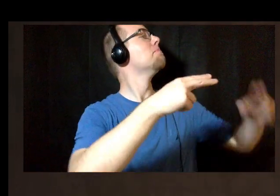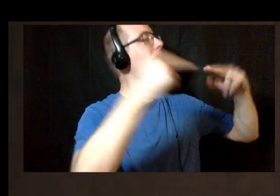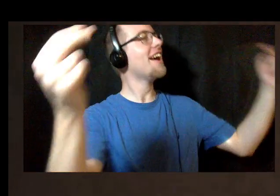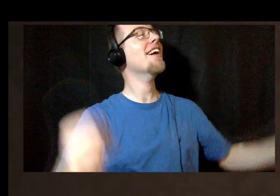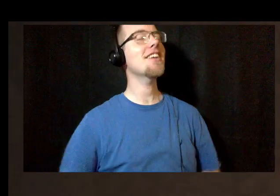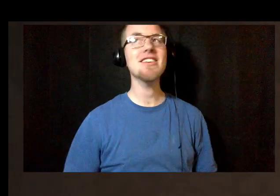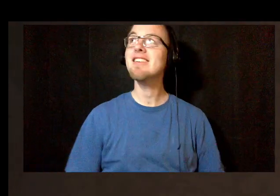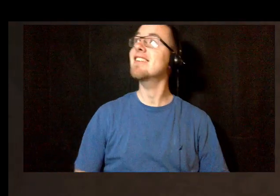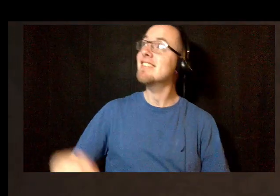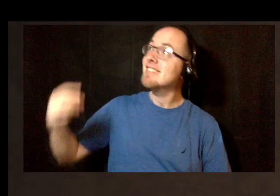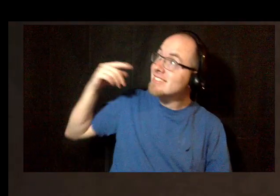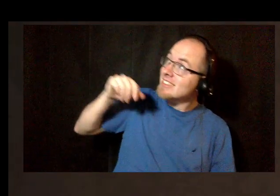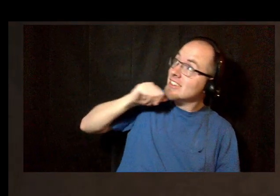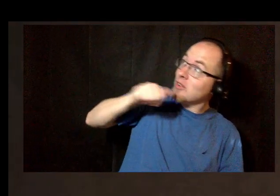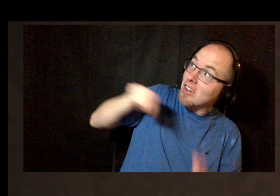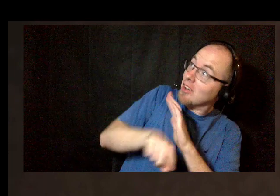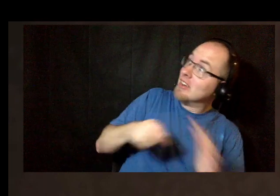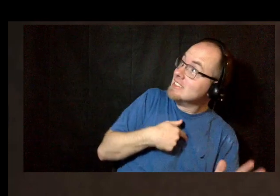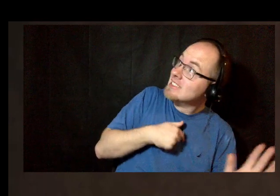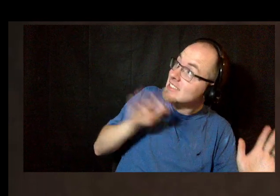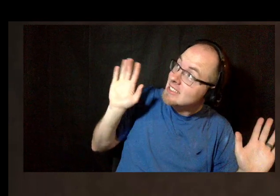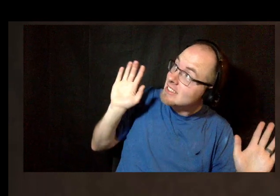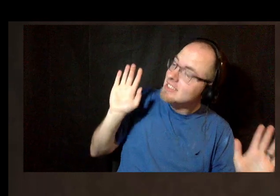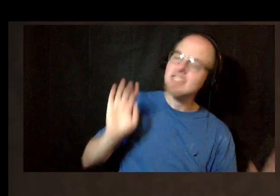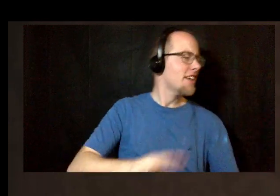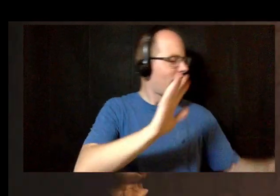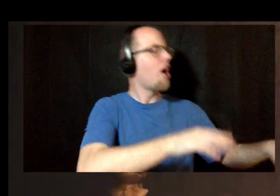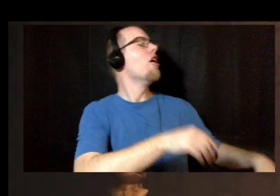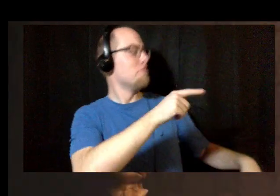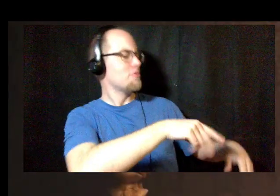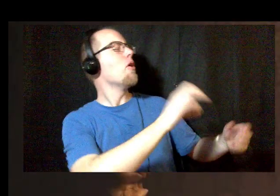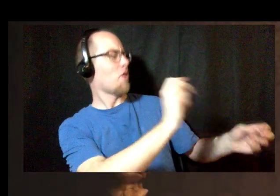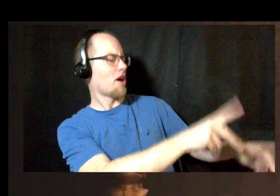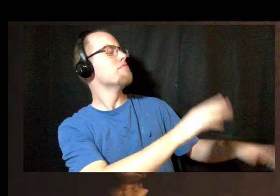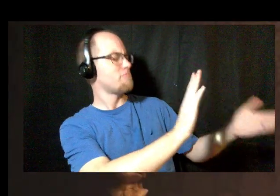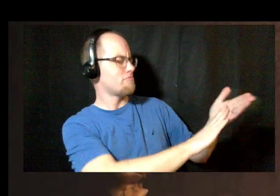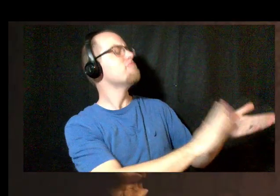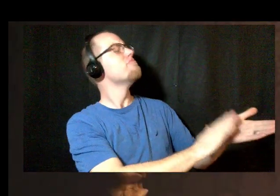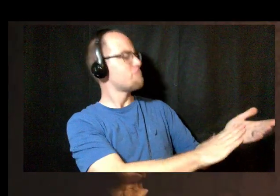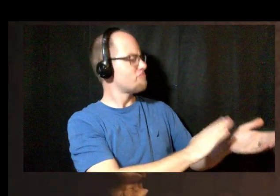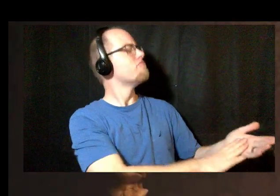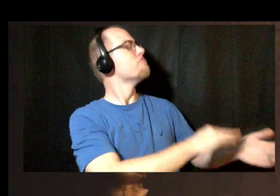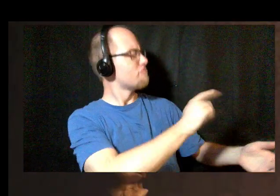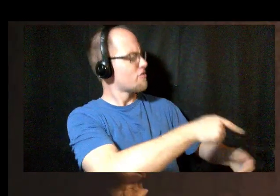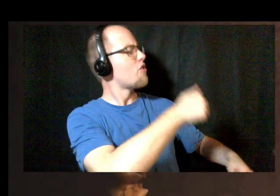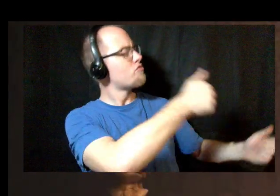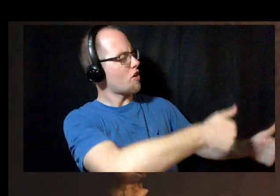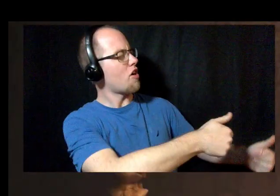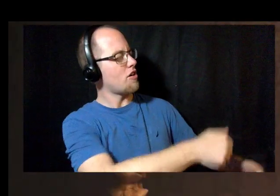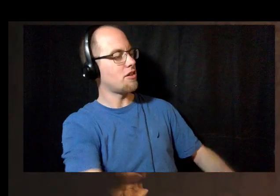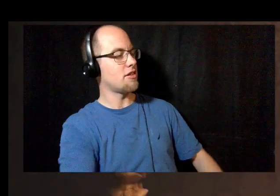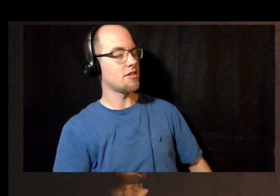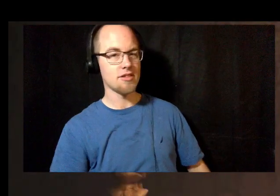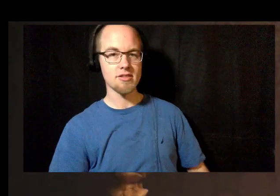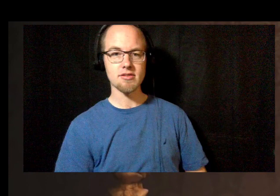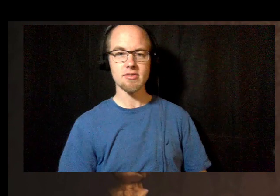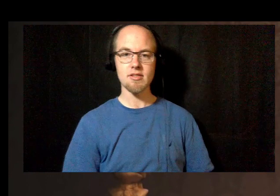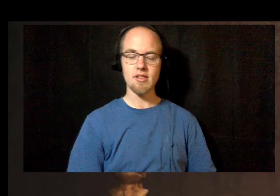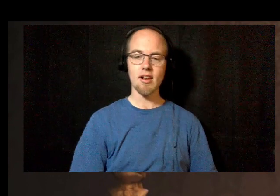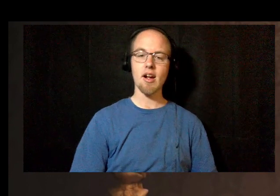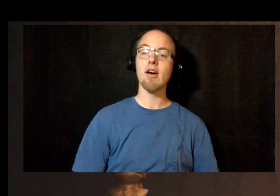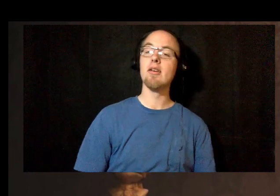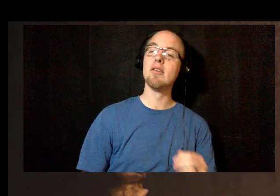like, fucking don't kill me. He goes, nah, you're right, mate. You're right, mate. It's the most